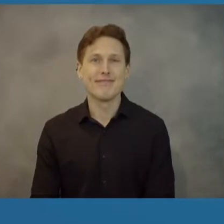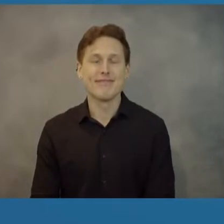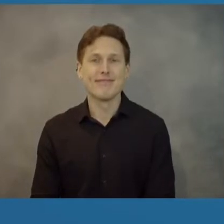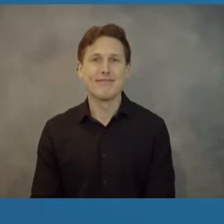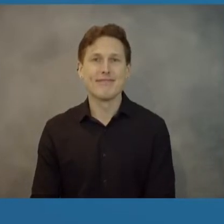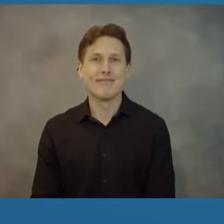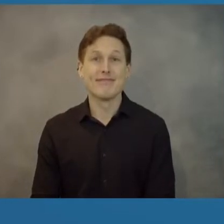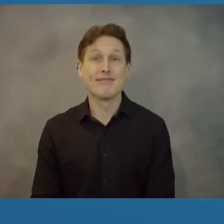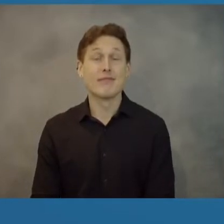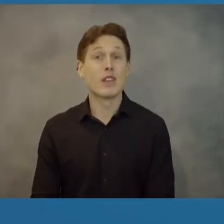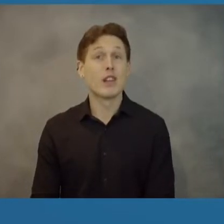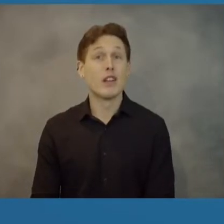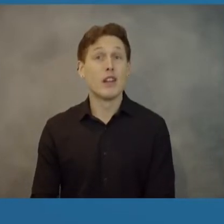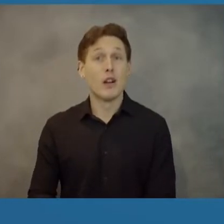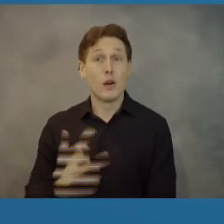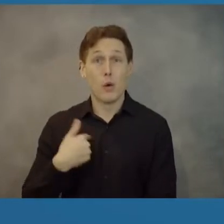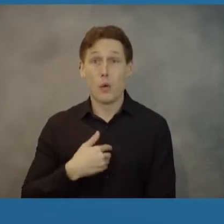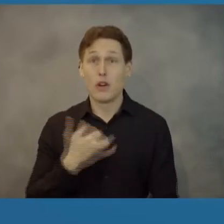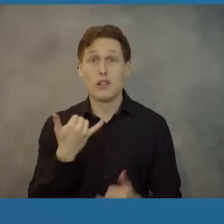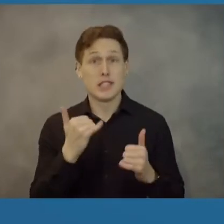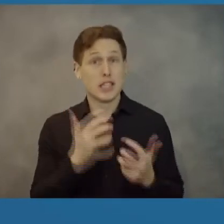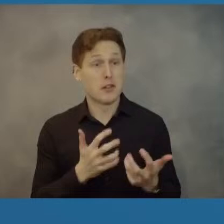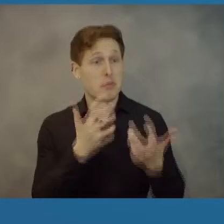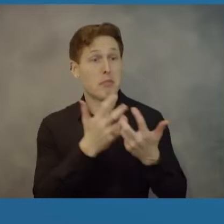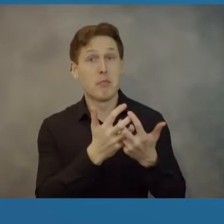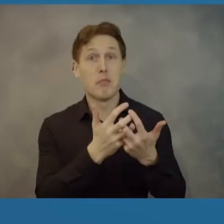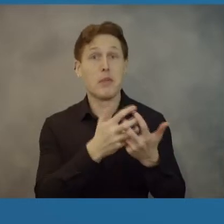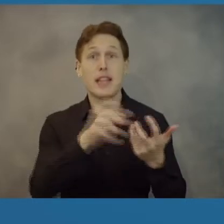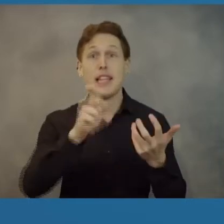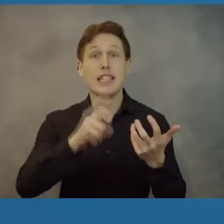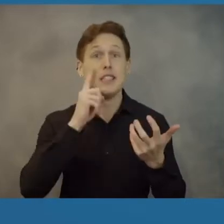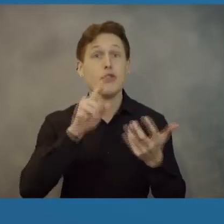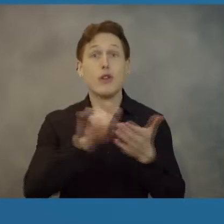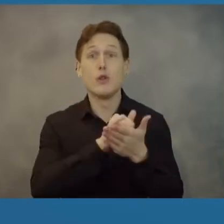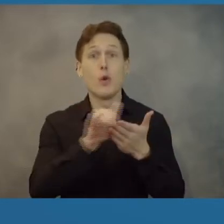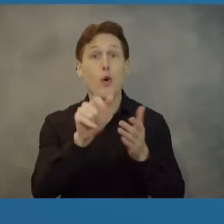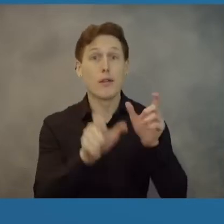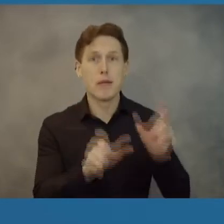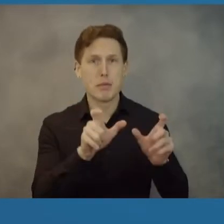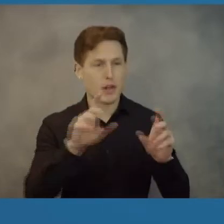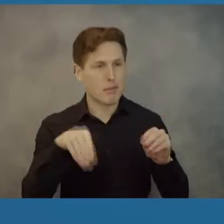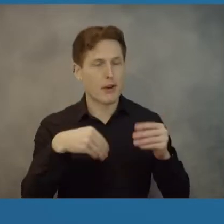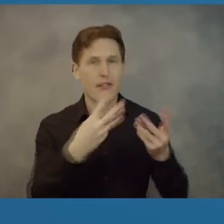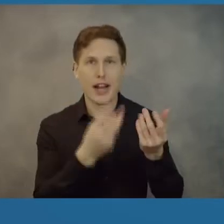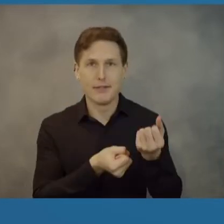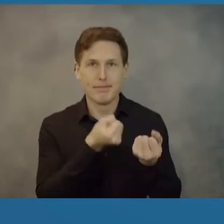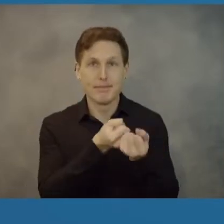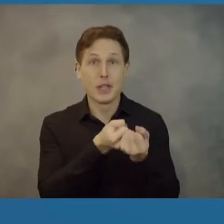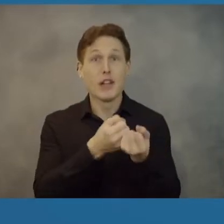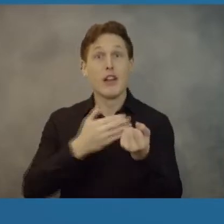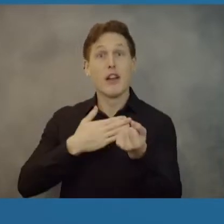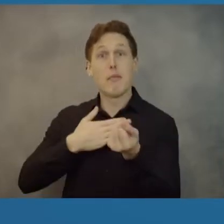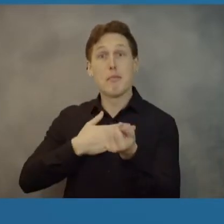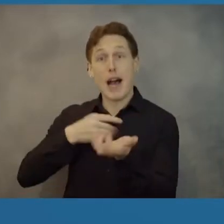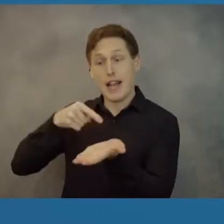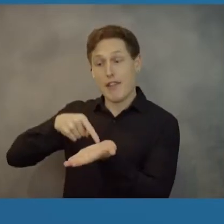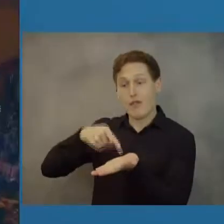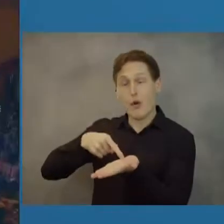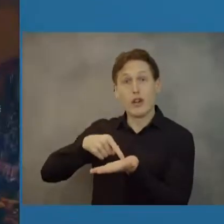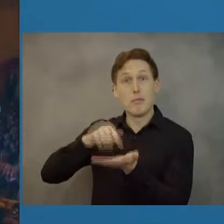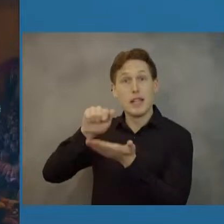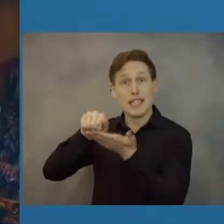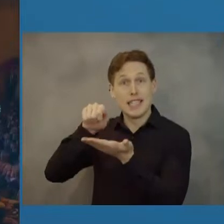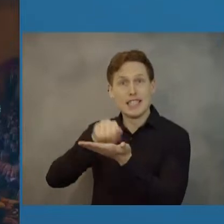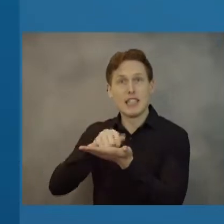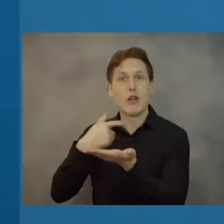We're still meeting the needs of New Yorkers and delivering results for all of them. With my affordability agenda, we're putting nearly $5,000 back